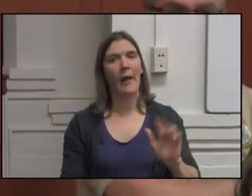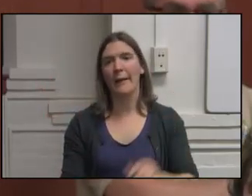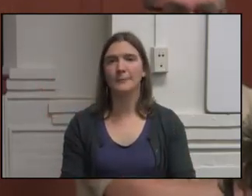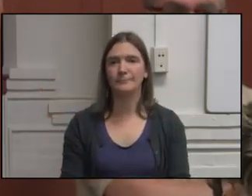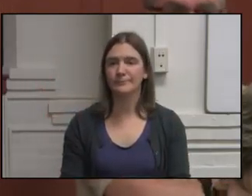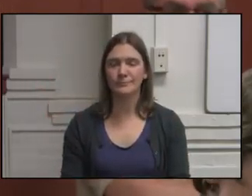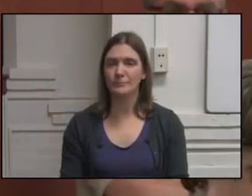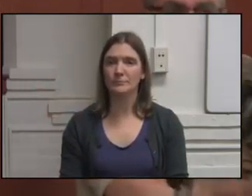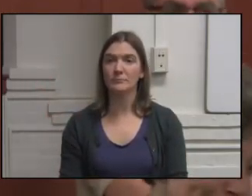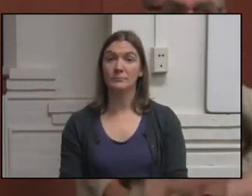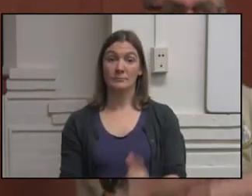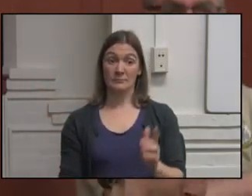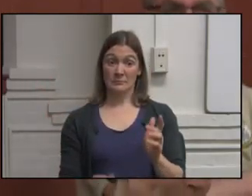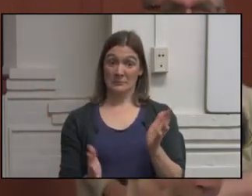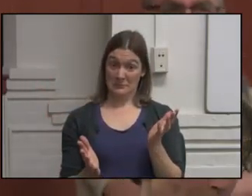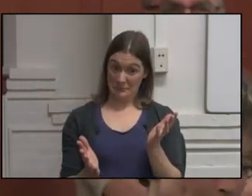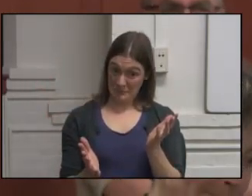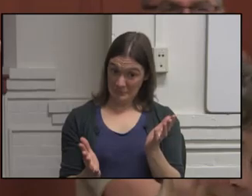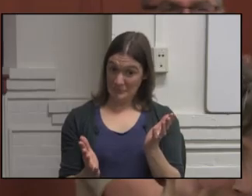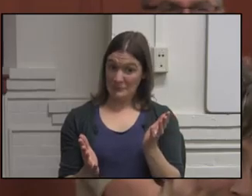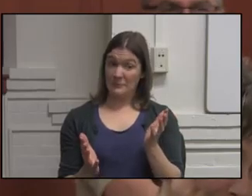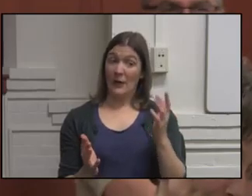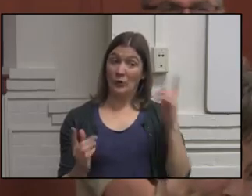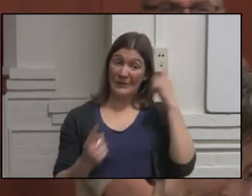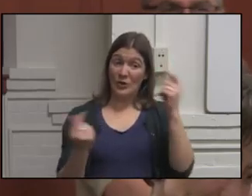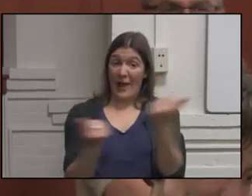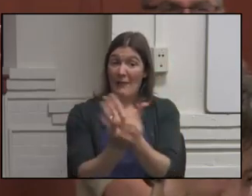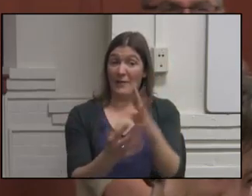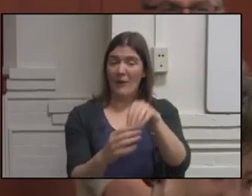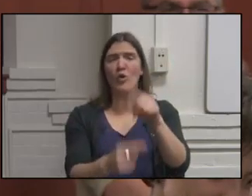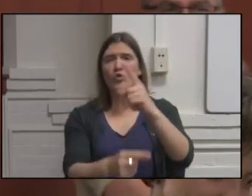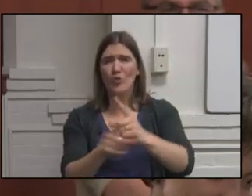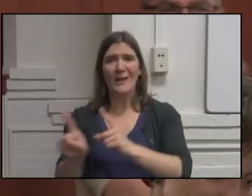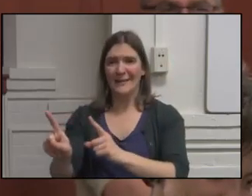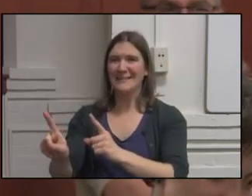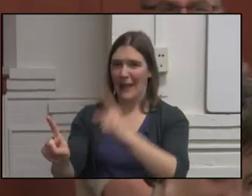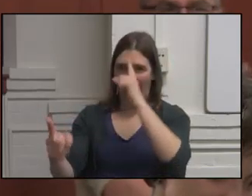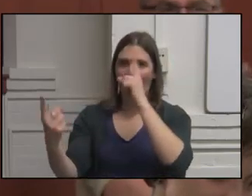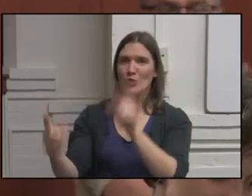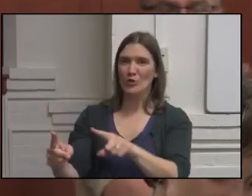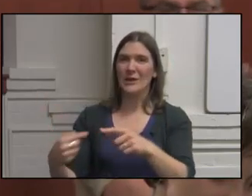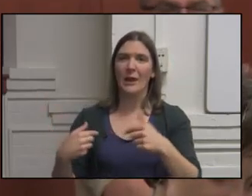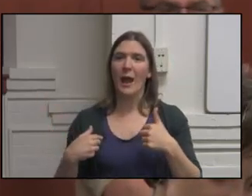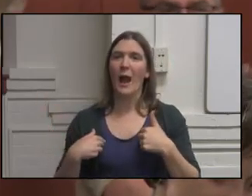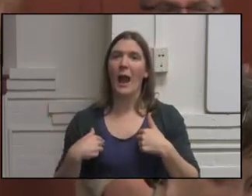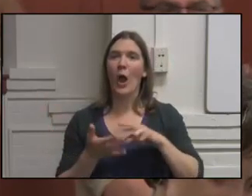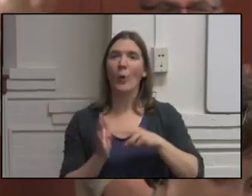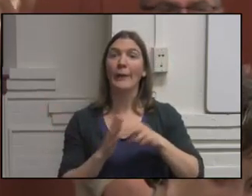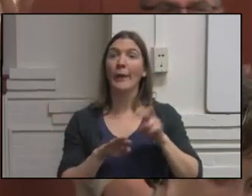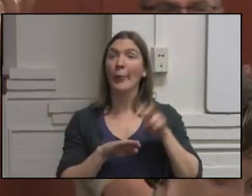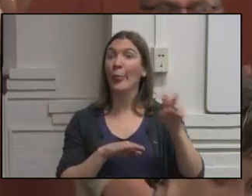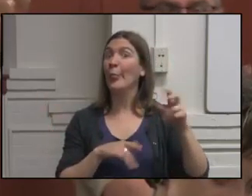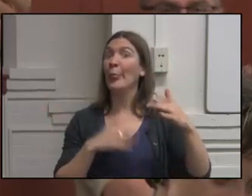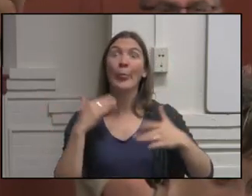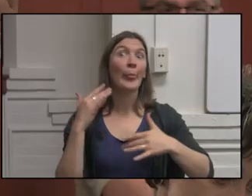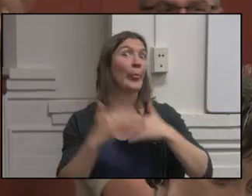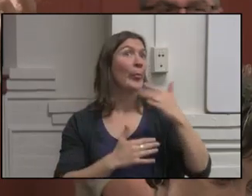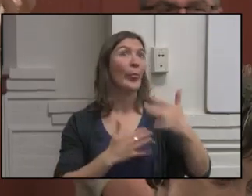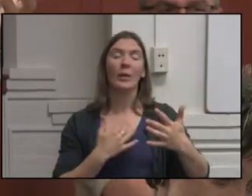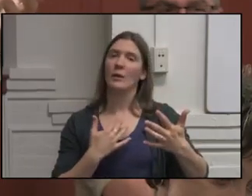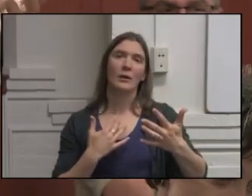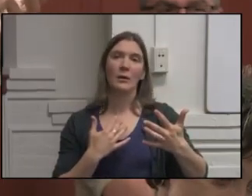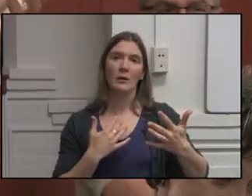concerns about whatever it would take to do this be considered. I absolutely want to make it clear. I don't think we should rush into doing something